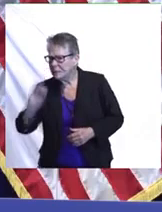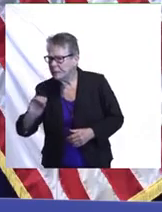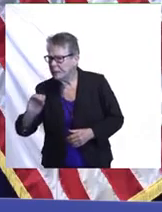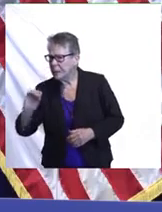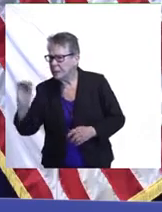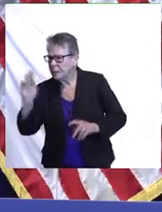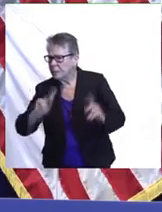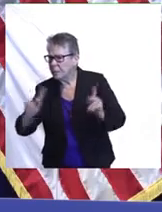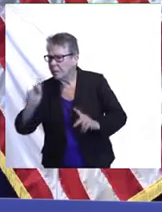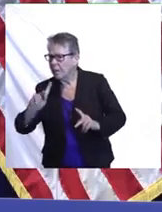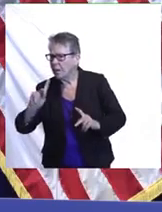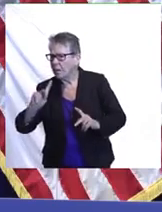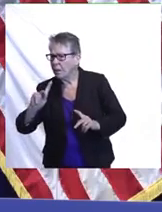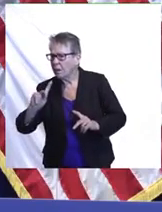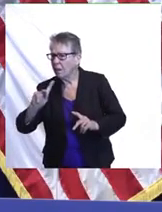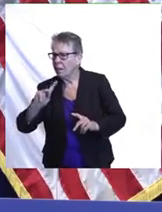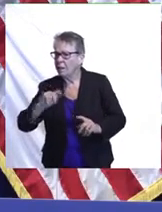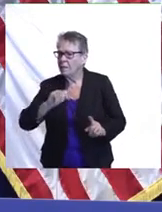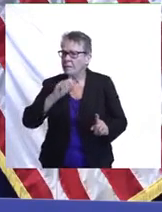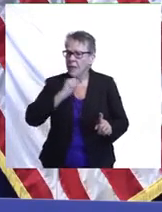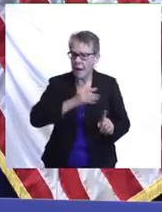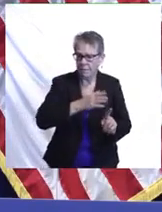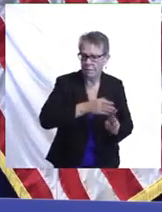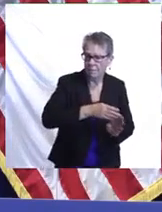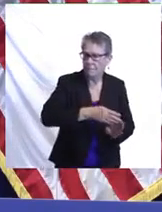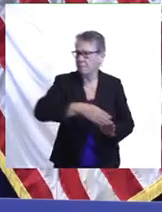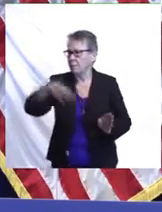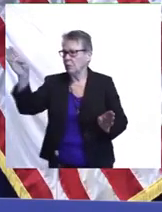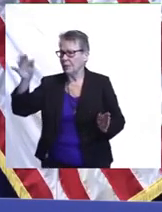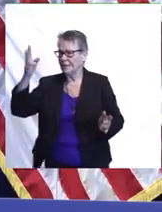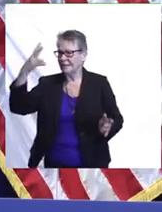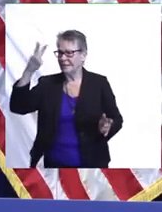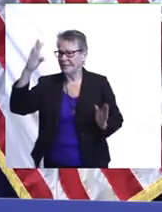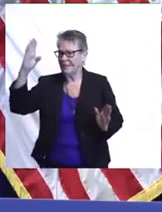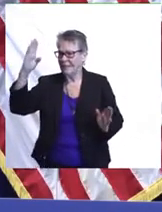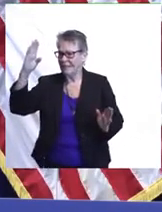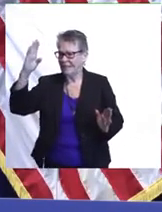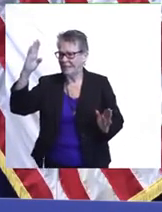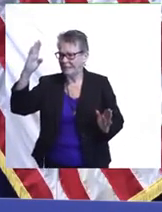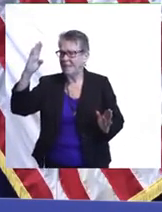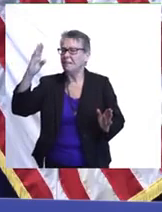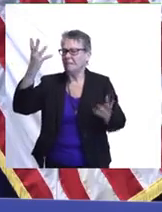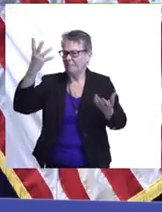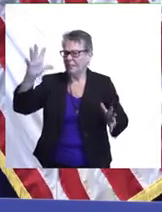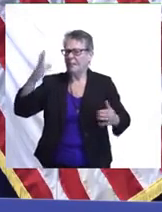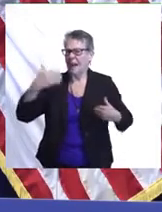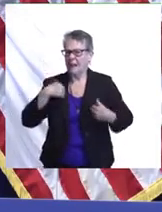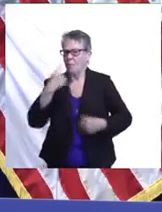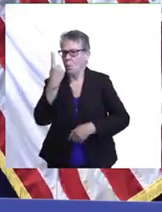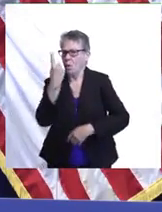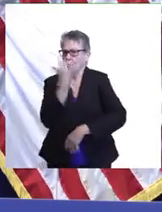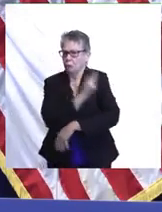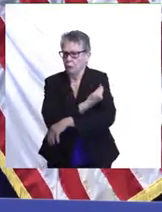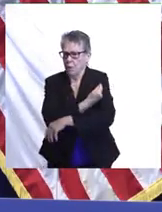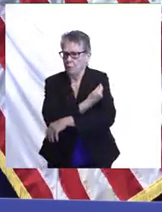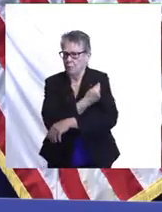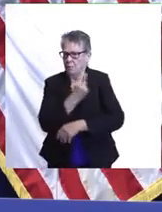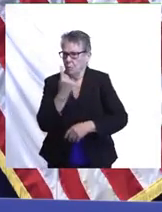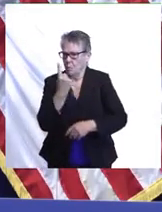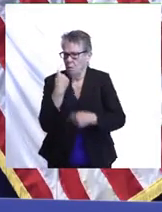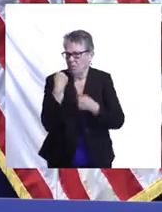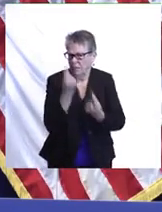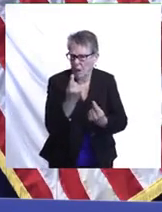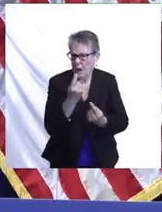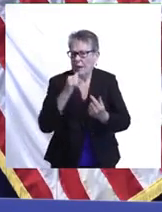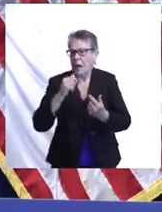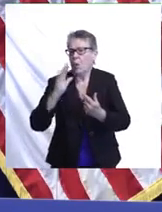546,473, 5 to 17-year-olds, have received at least one dose of the vaccine. The department is working with the Department of